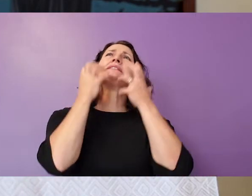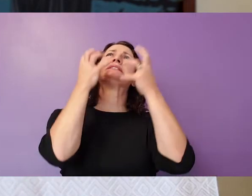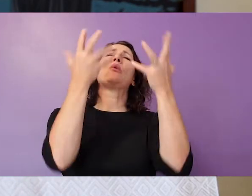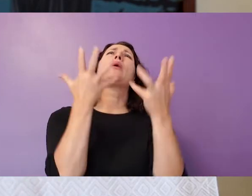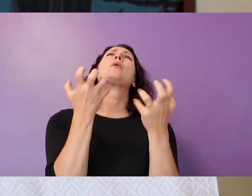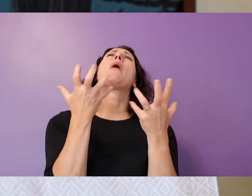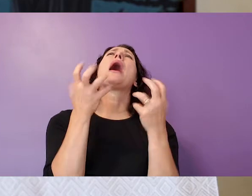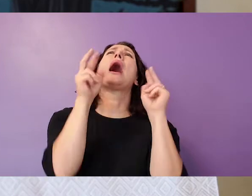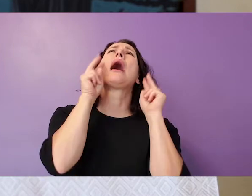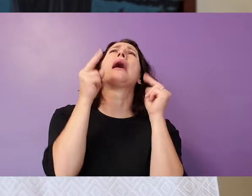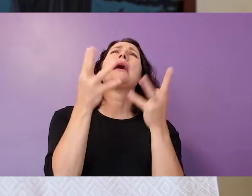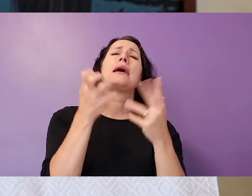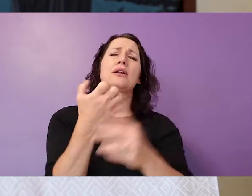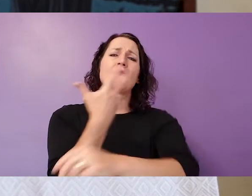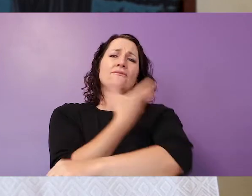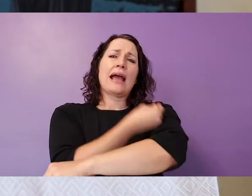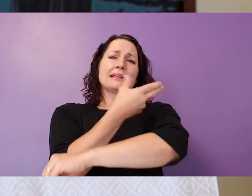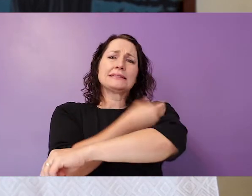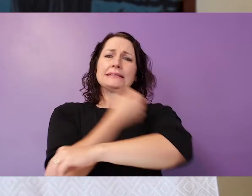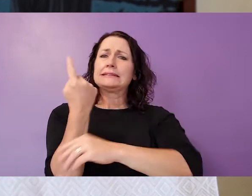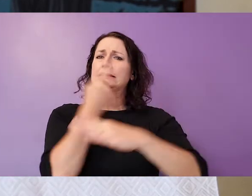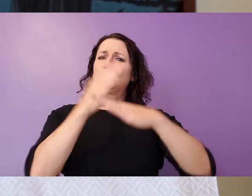for a vaccine.